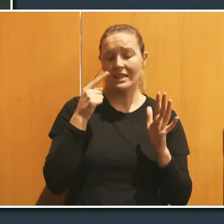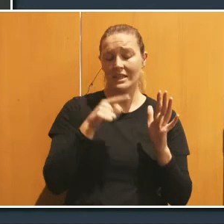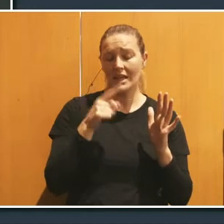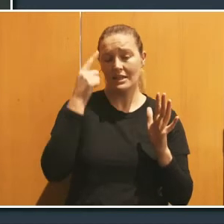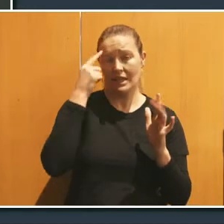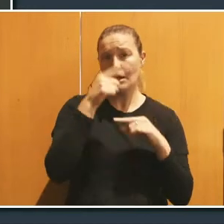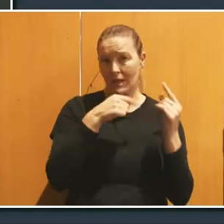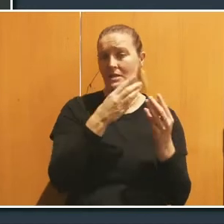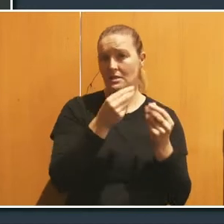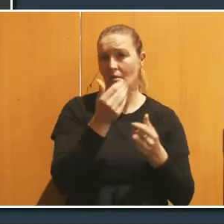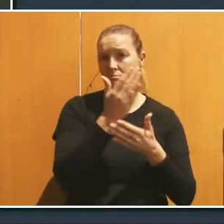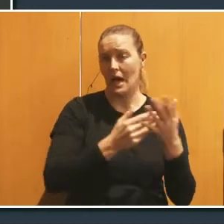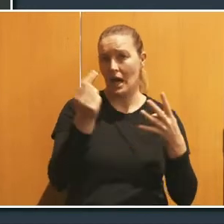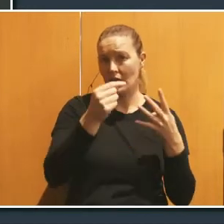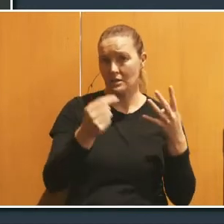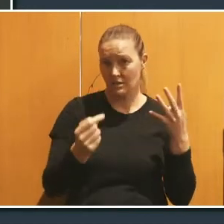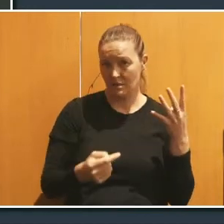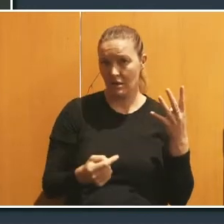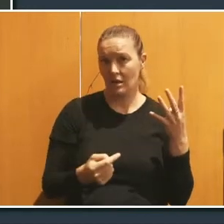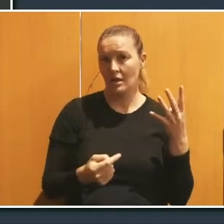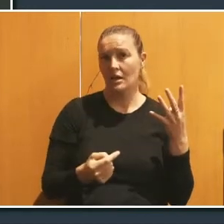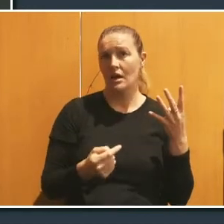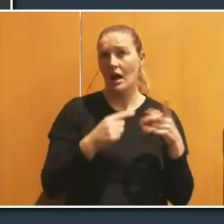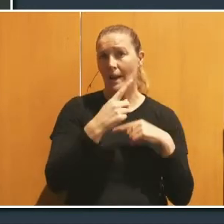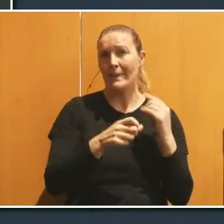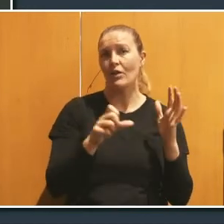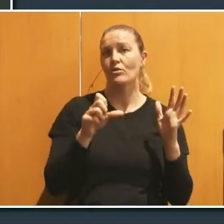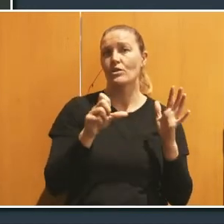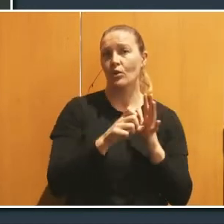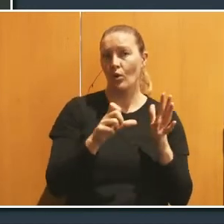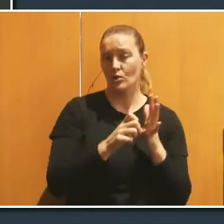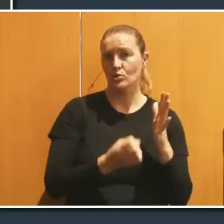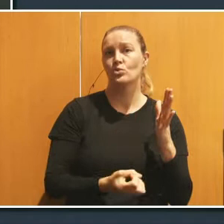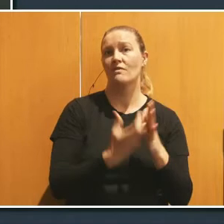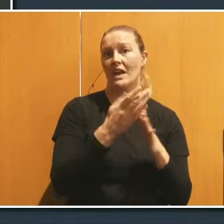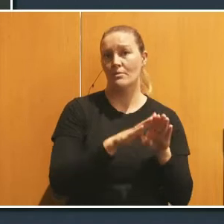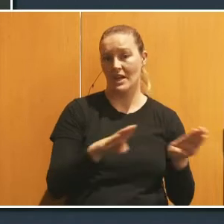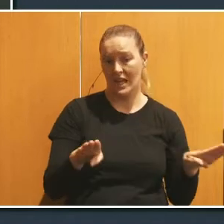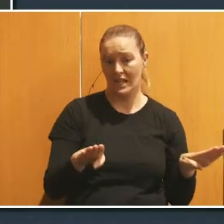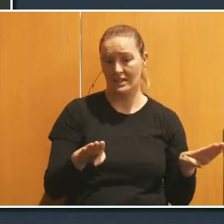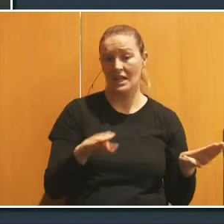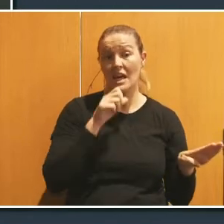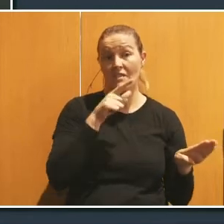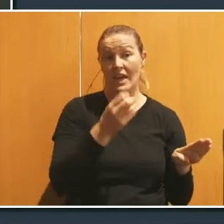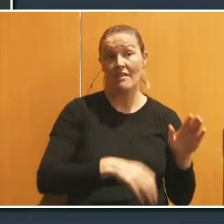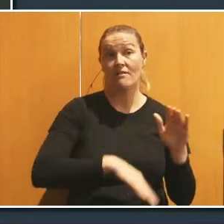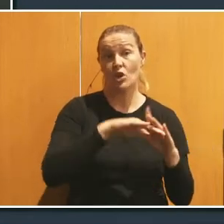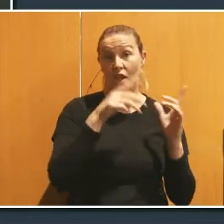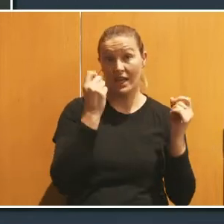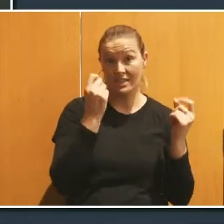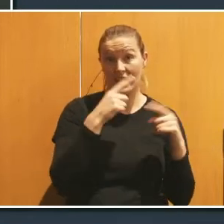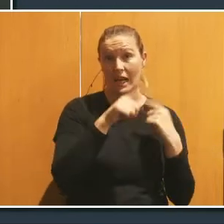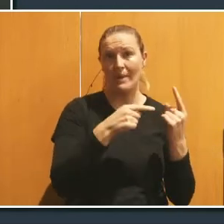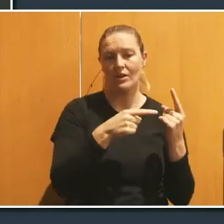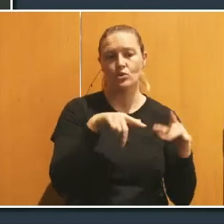some aspects of it in terms of the cost to develop the land. Now, whether they have a full understanding on the